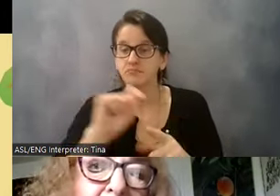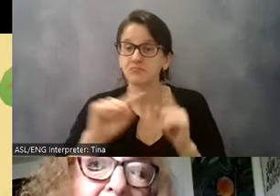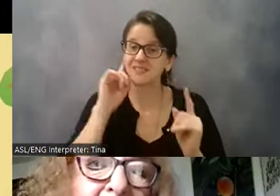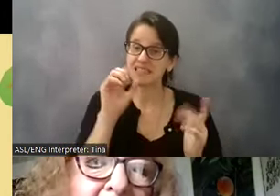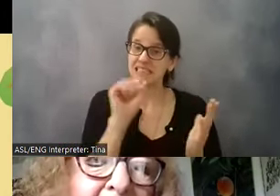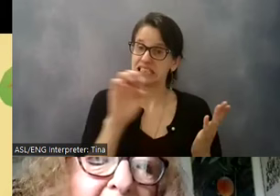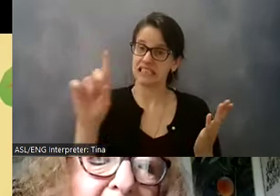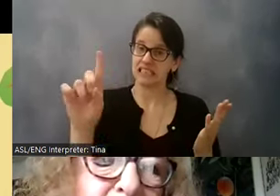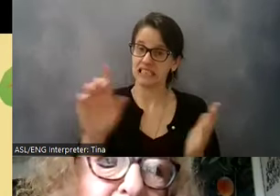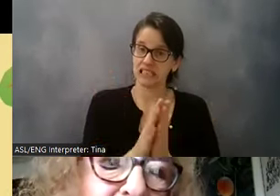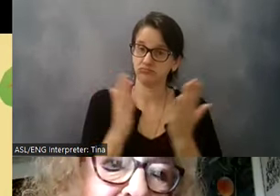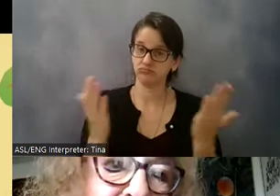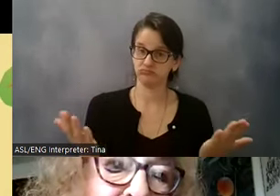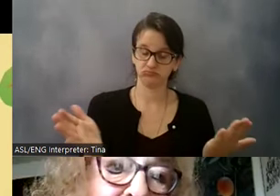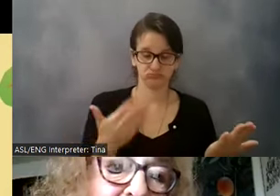you will find